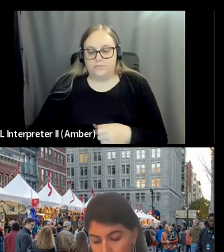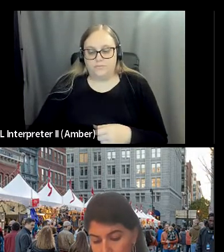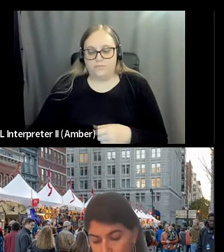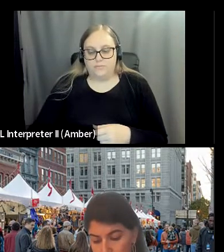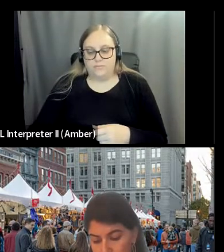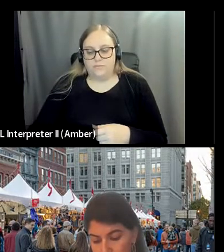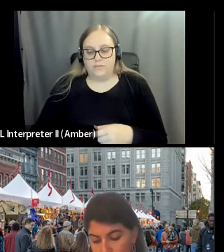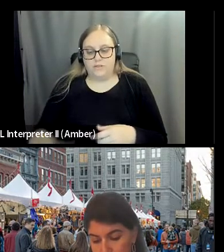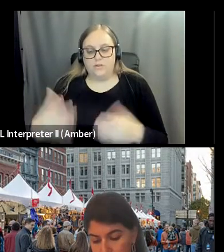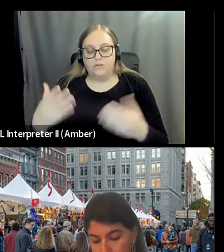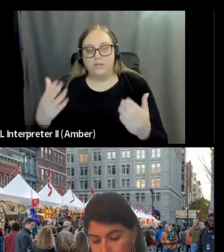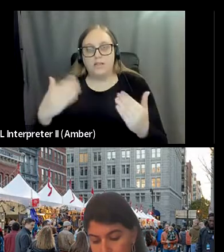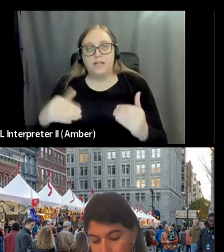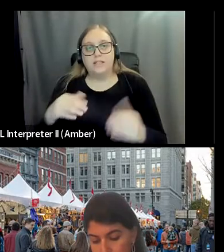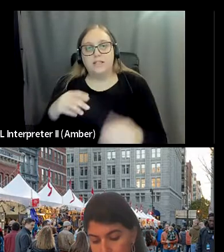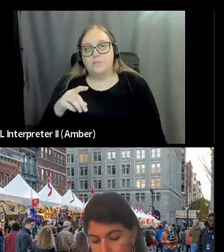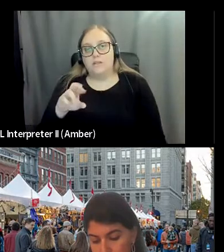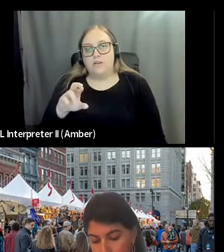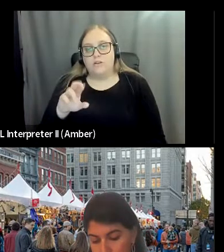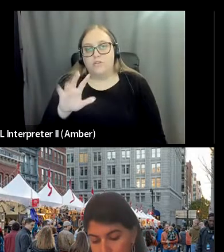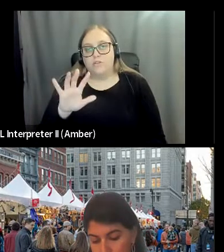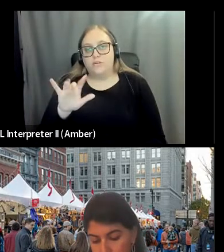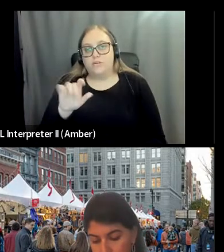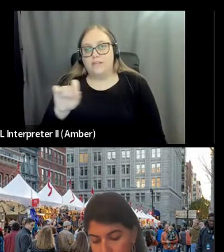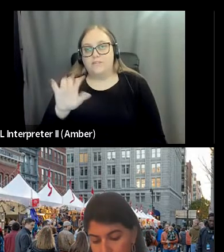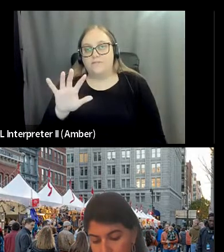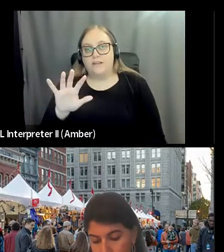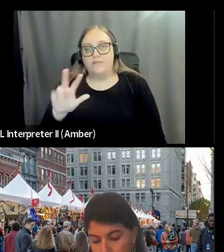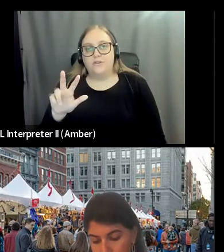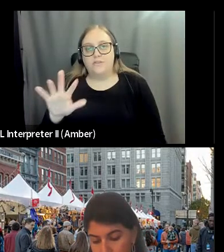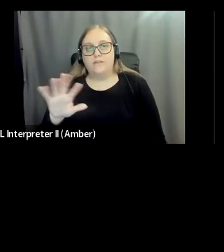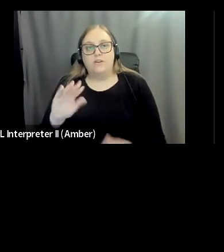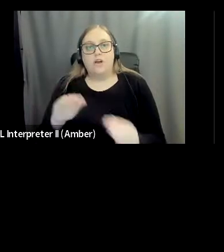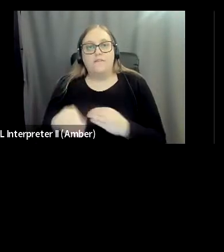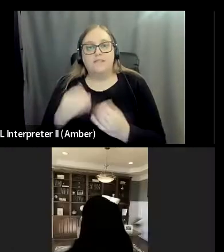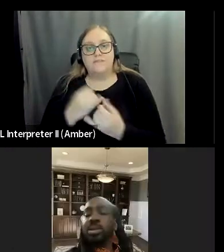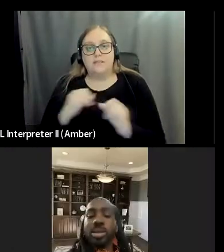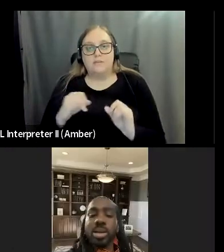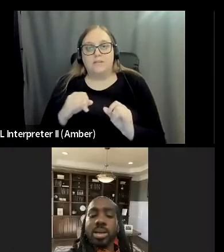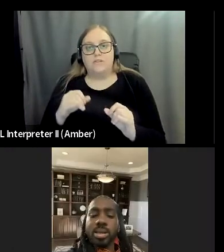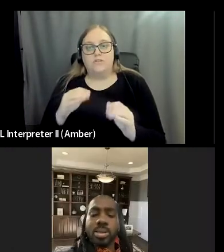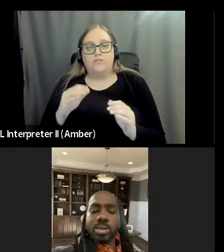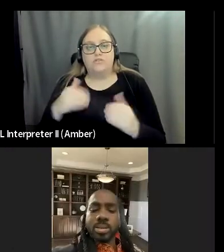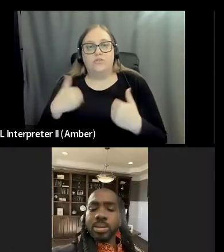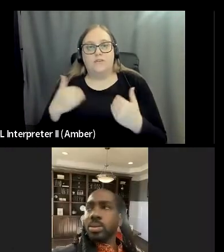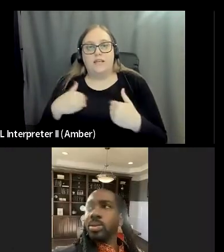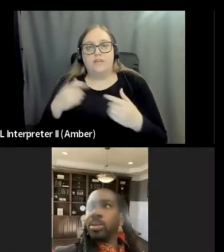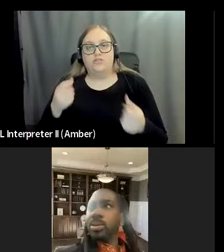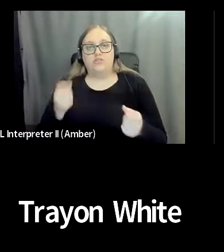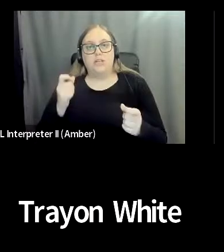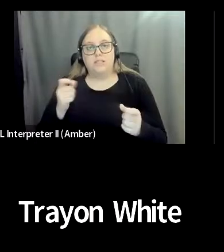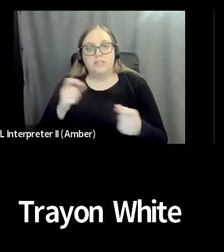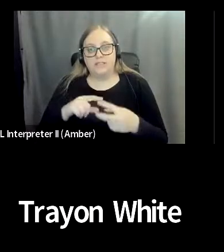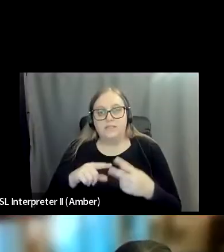The next measure is PR 25-535, Office of Independent Juvenile Justice Facilities Oversight Establishment Emergency Declaration Resolution